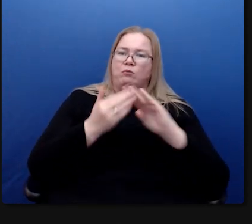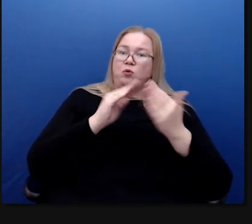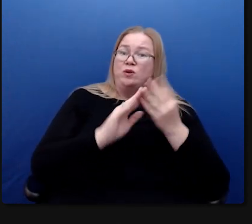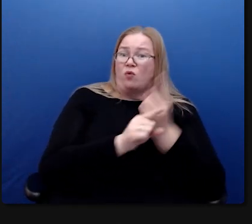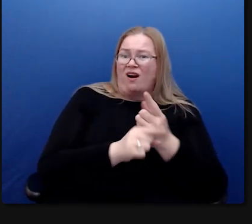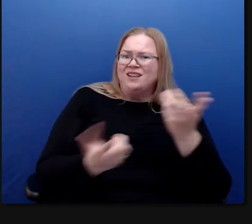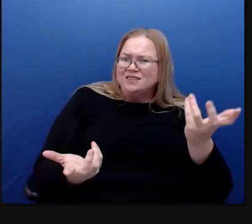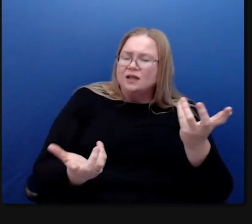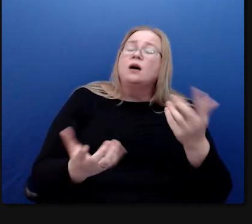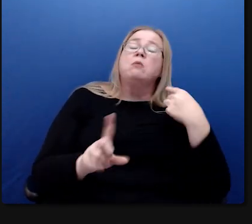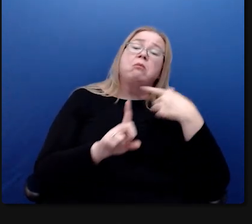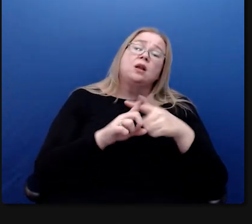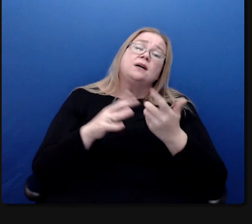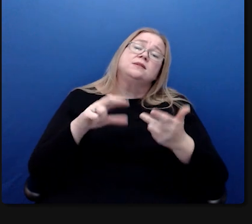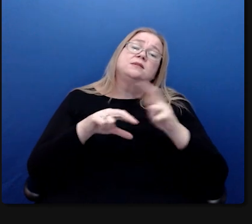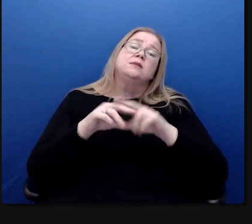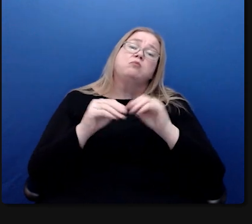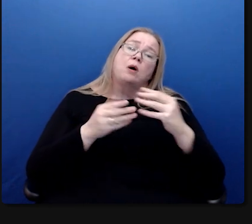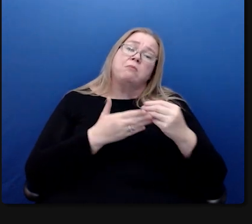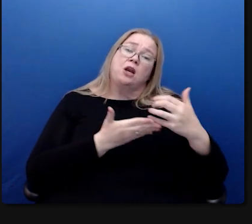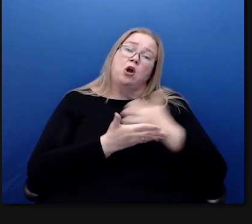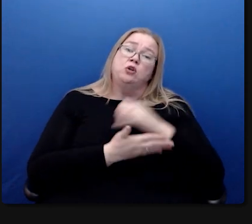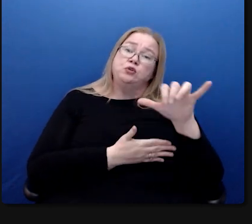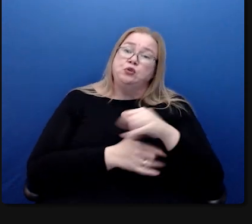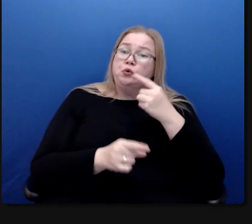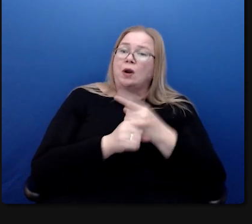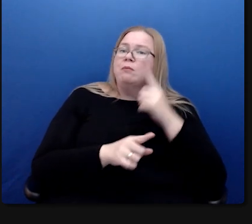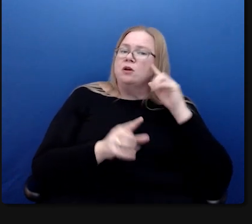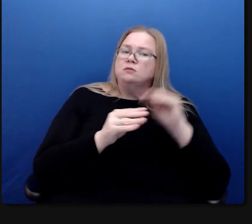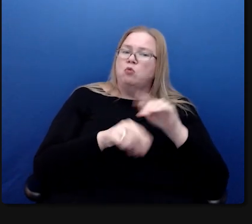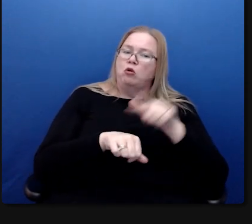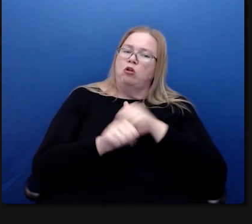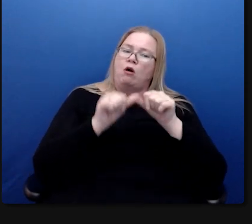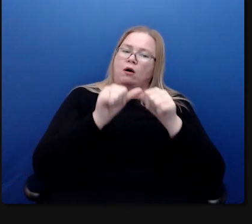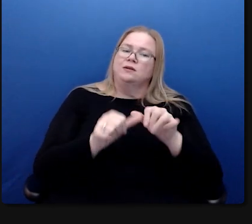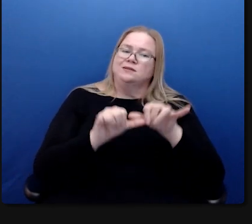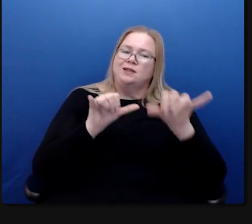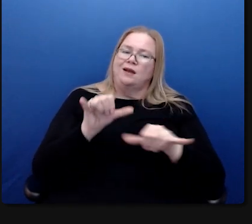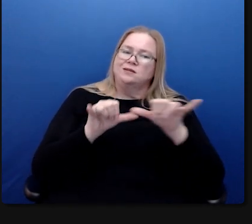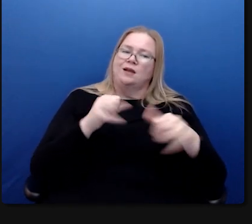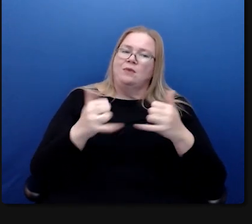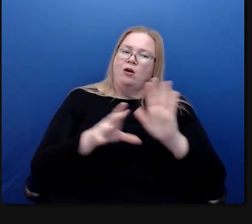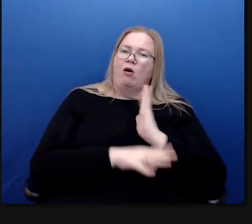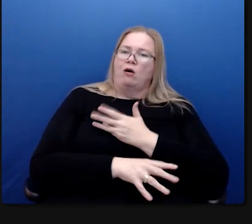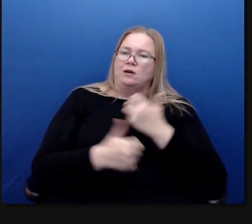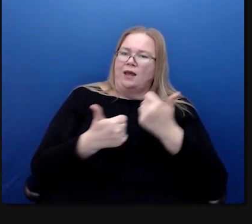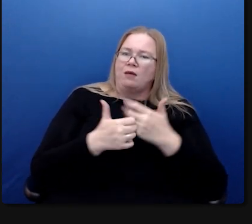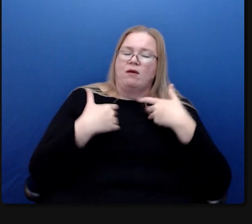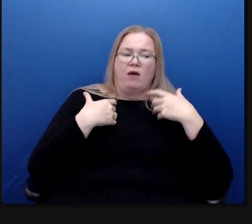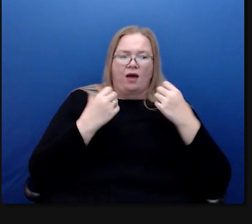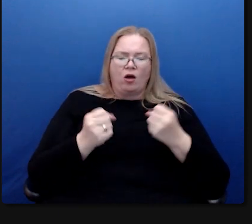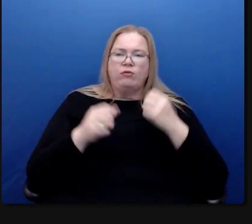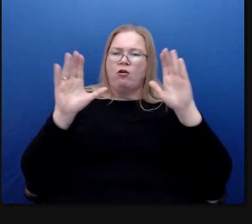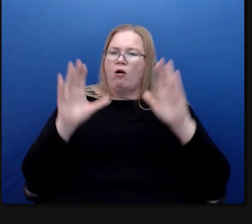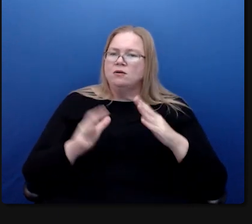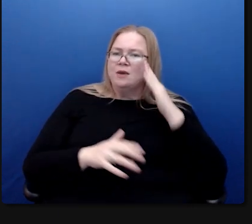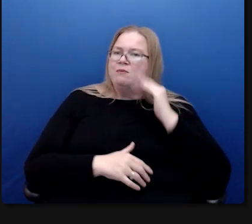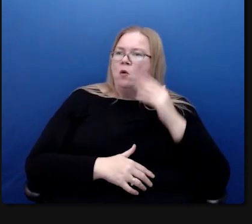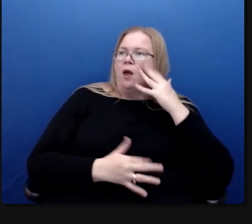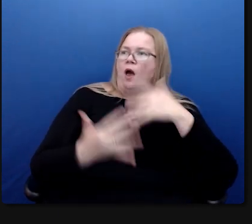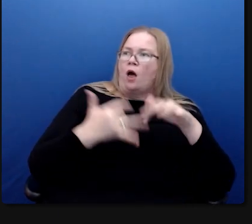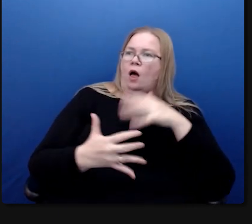seen what it takes really to drive those outcomes for our customers, I would like to talk to you about outcomes. What